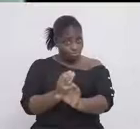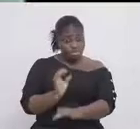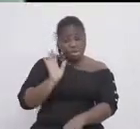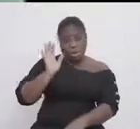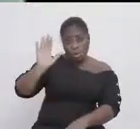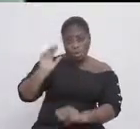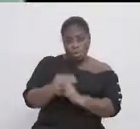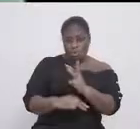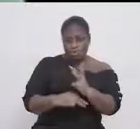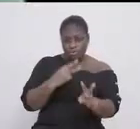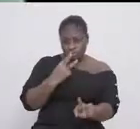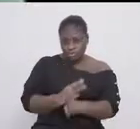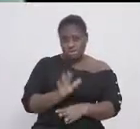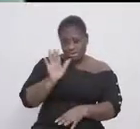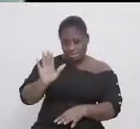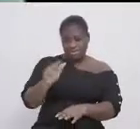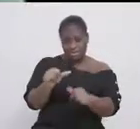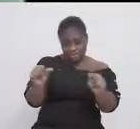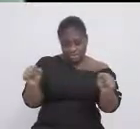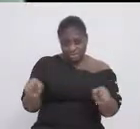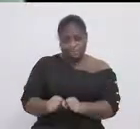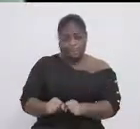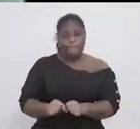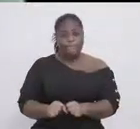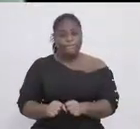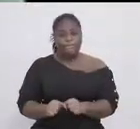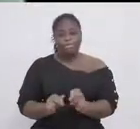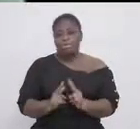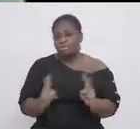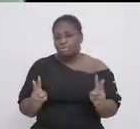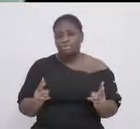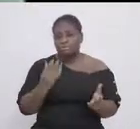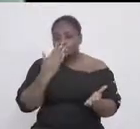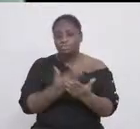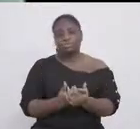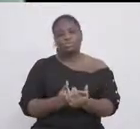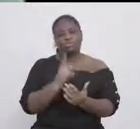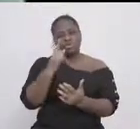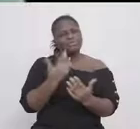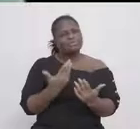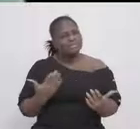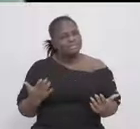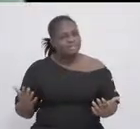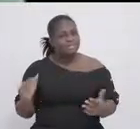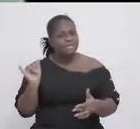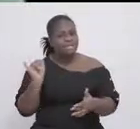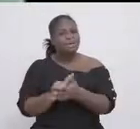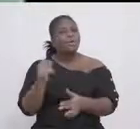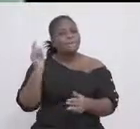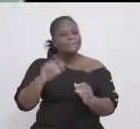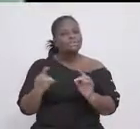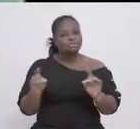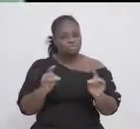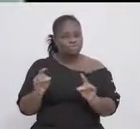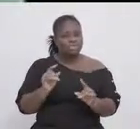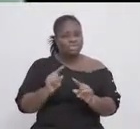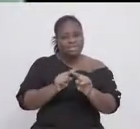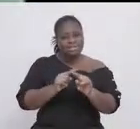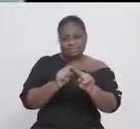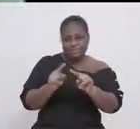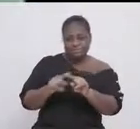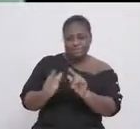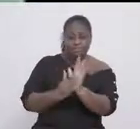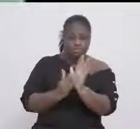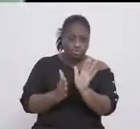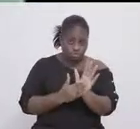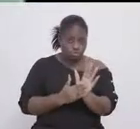own world in that sense. And so it's very relevant, and it's one of the things that we must do in our various schools.